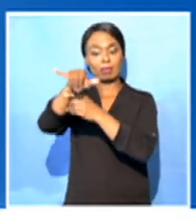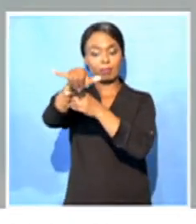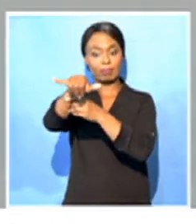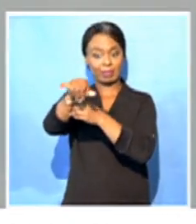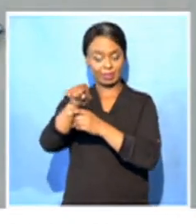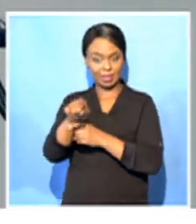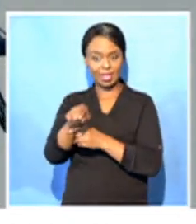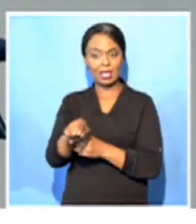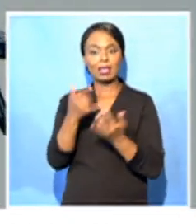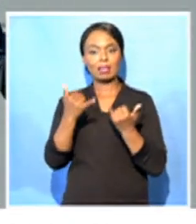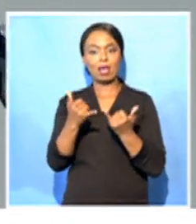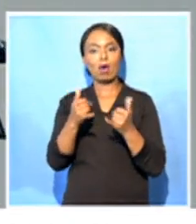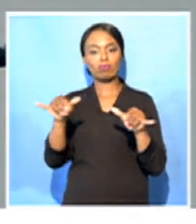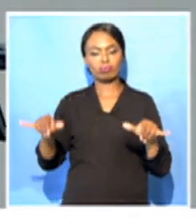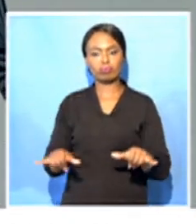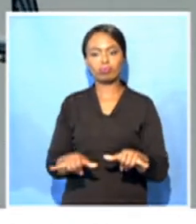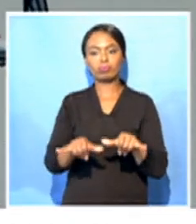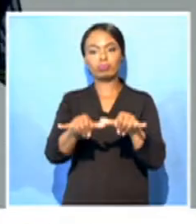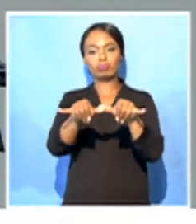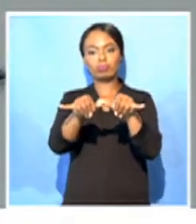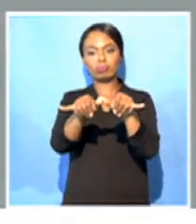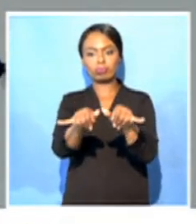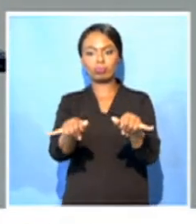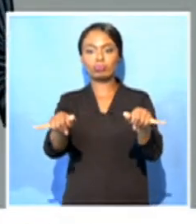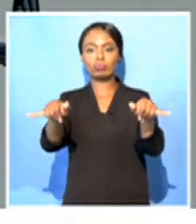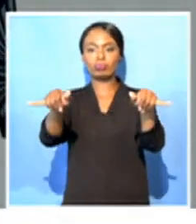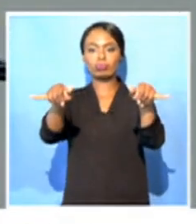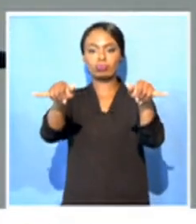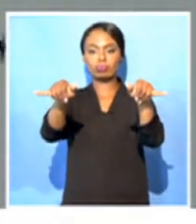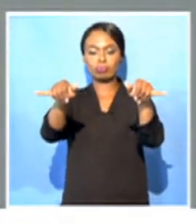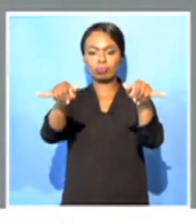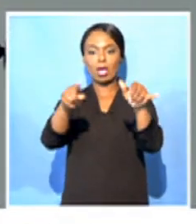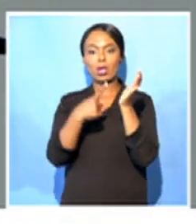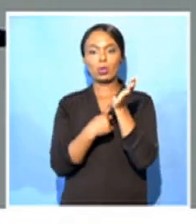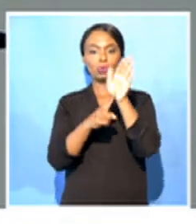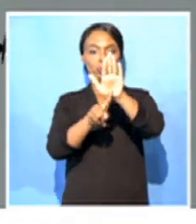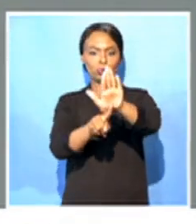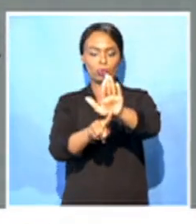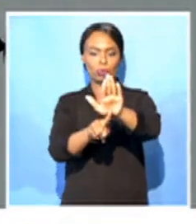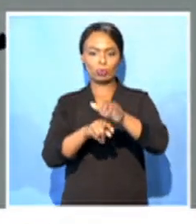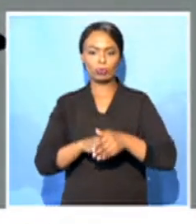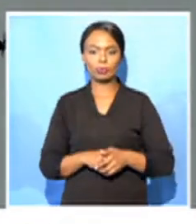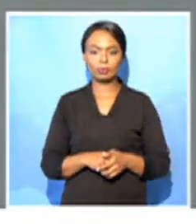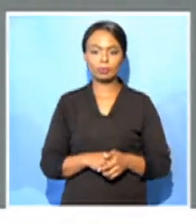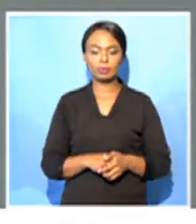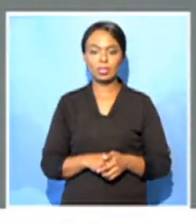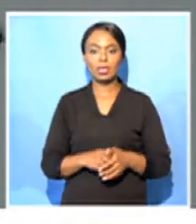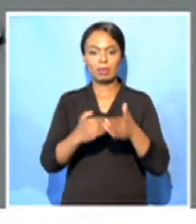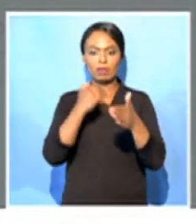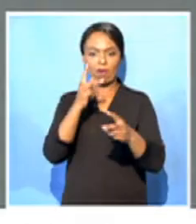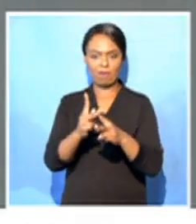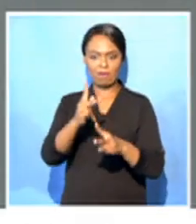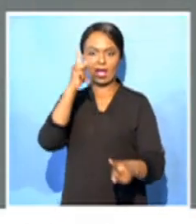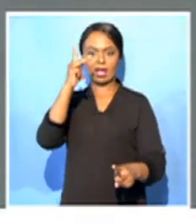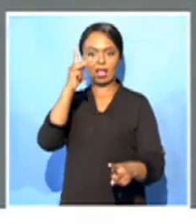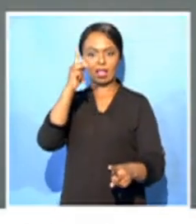they're going to be positioning for a break and exiting the display area before our final